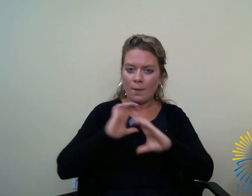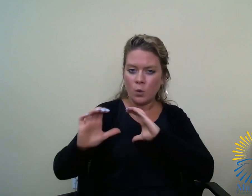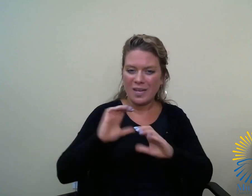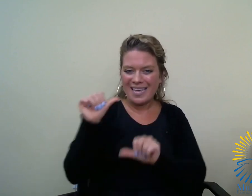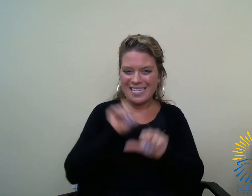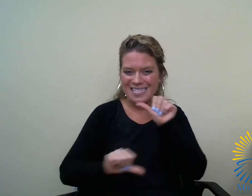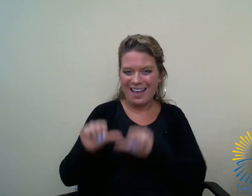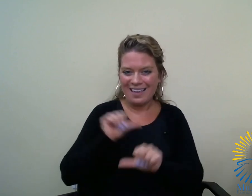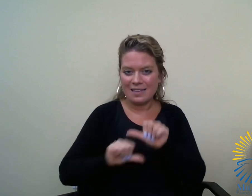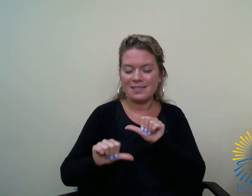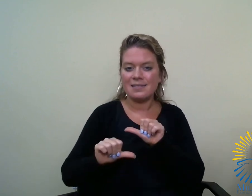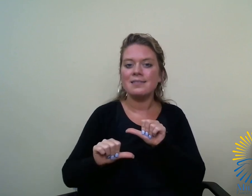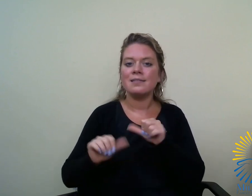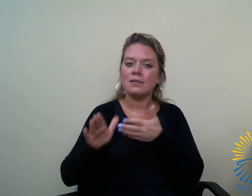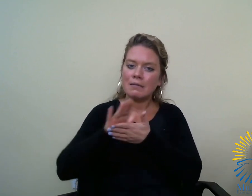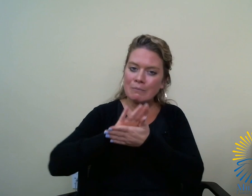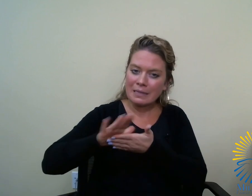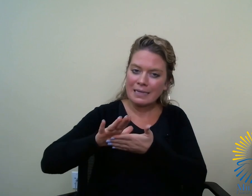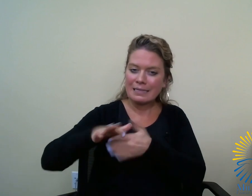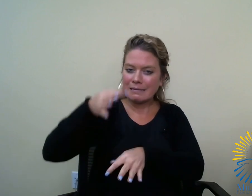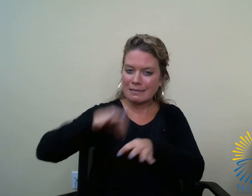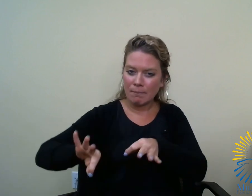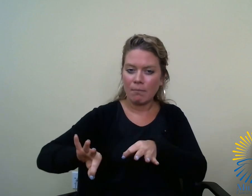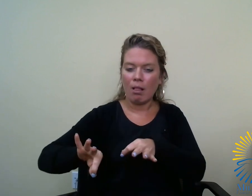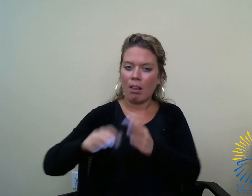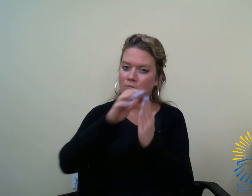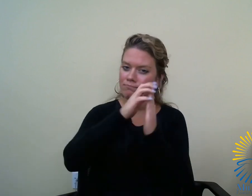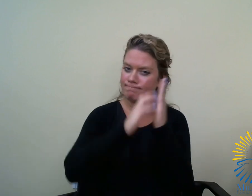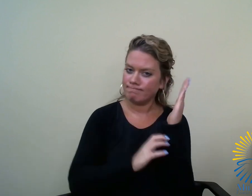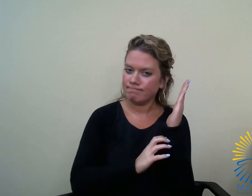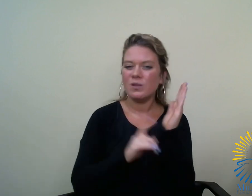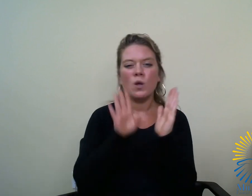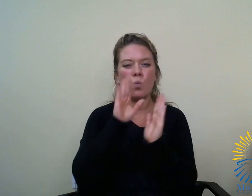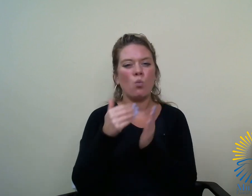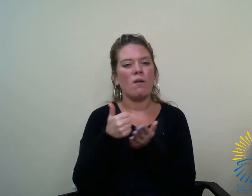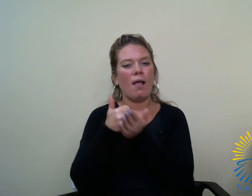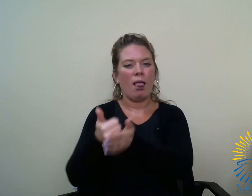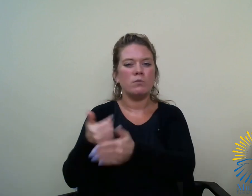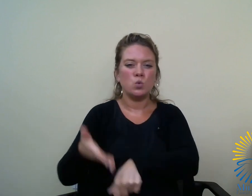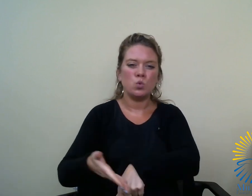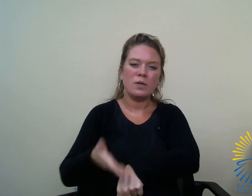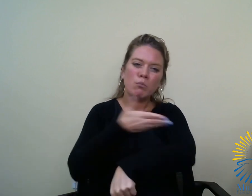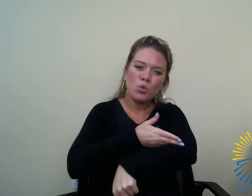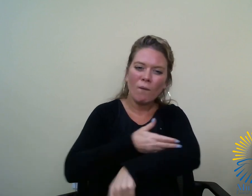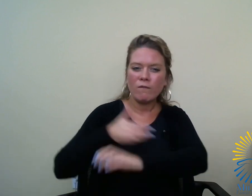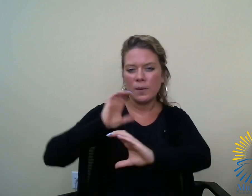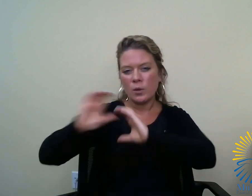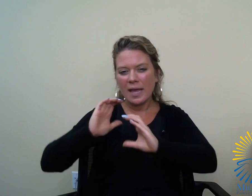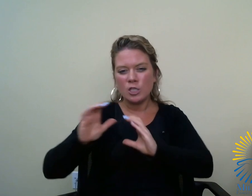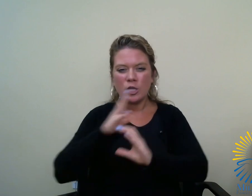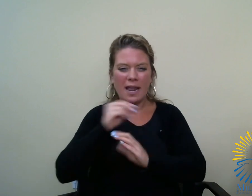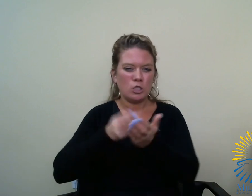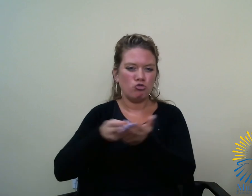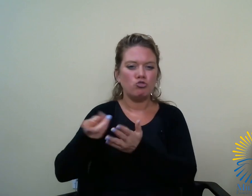science to not scientists, but to the public, this would be a really helpful increase in transparency. Yeah. So really quick, I just wanted